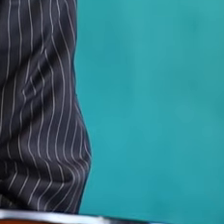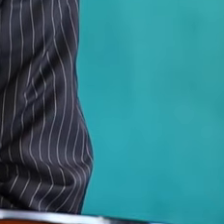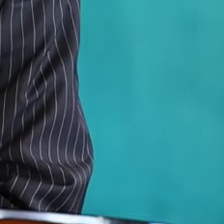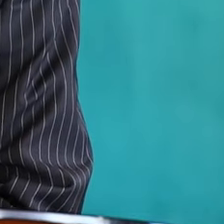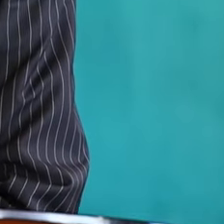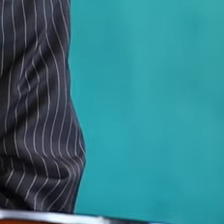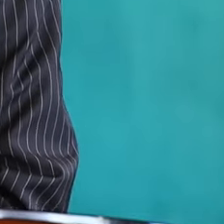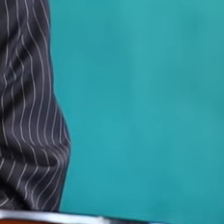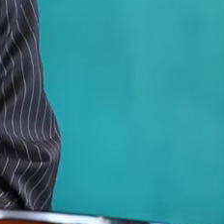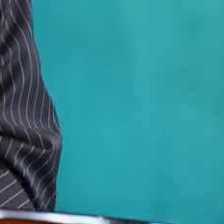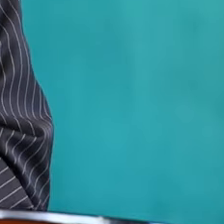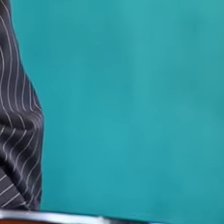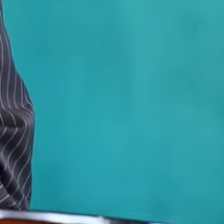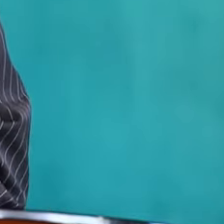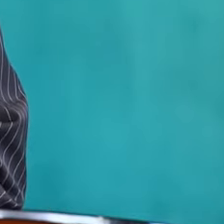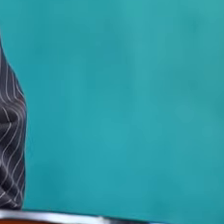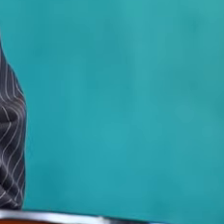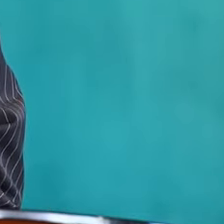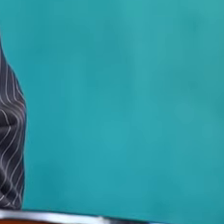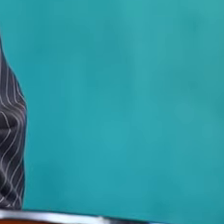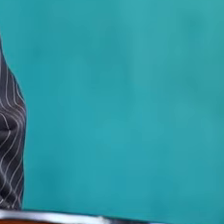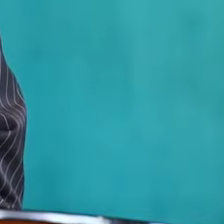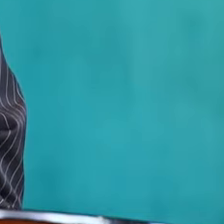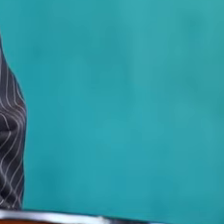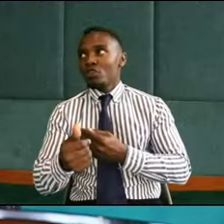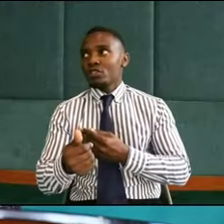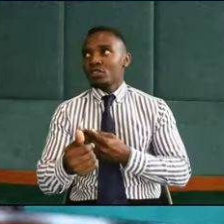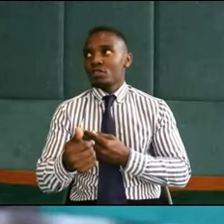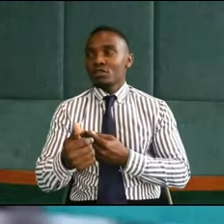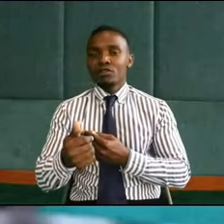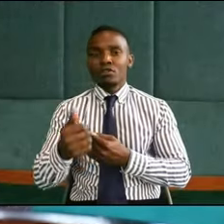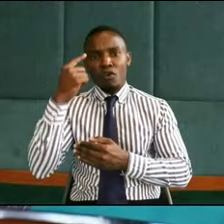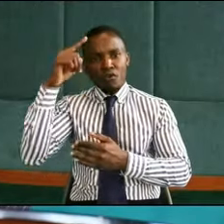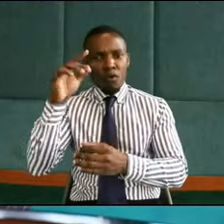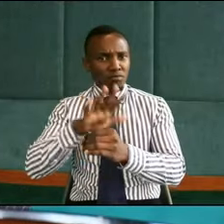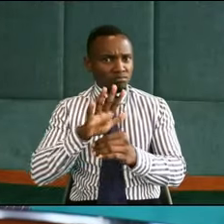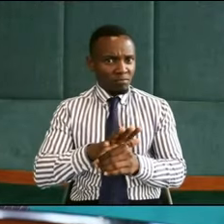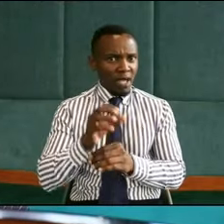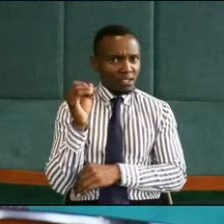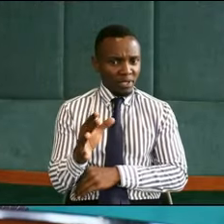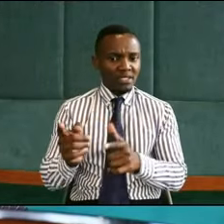this ointment may have been sold for much and given to the poor.'"